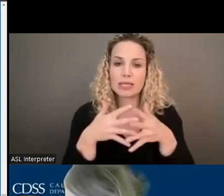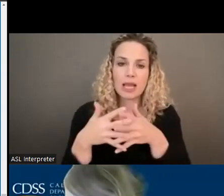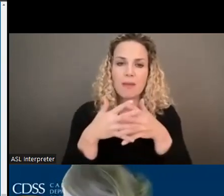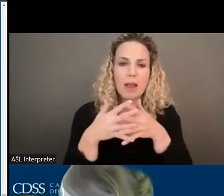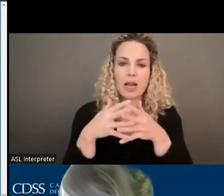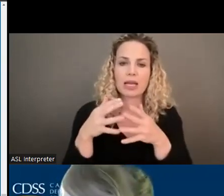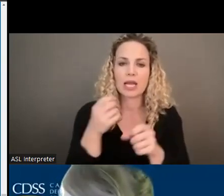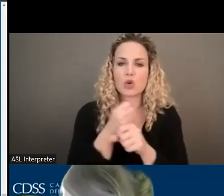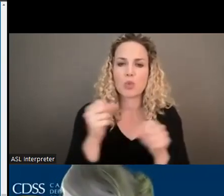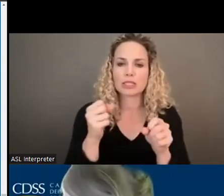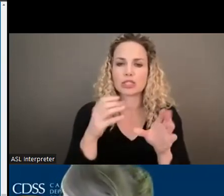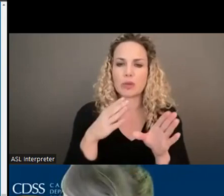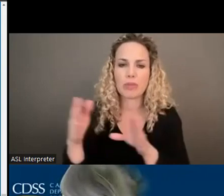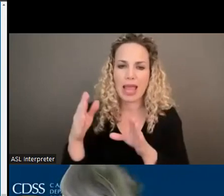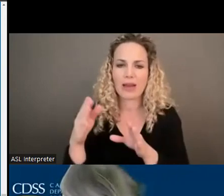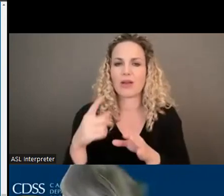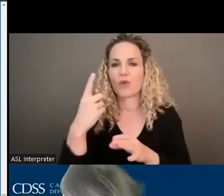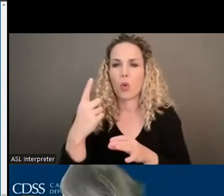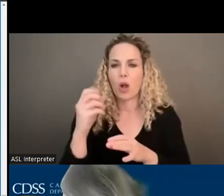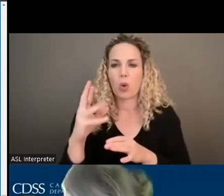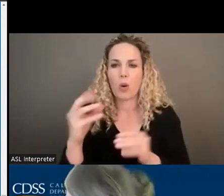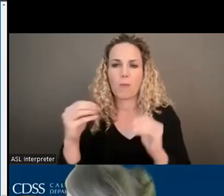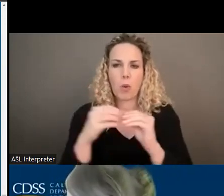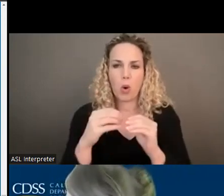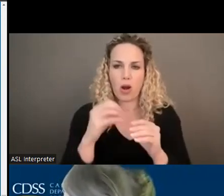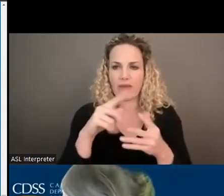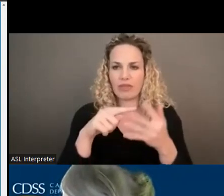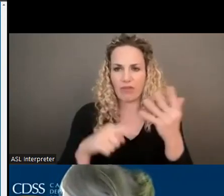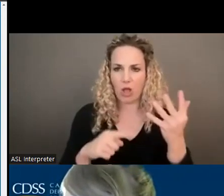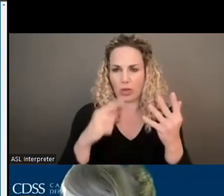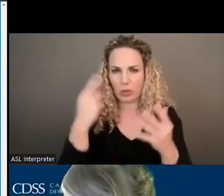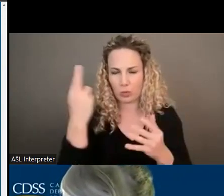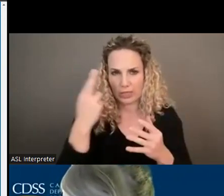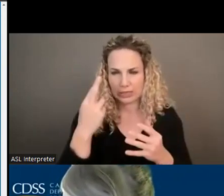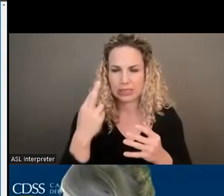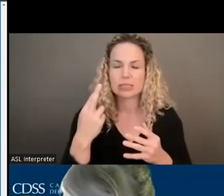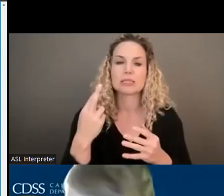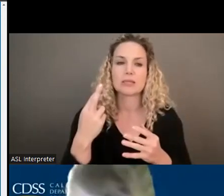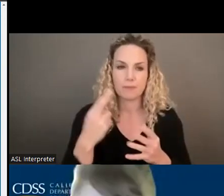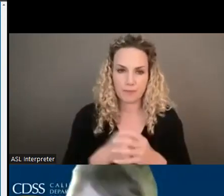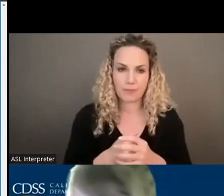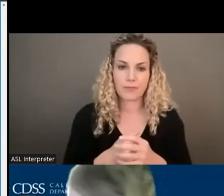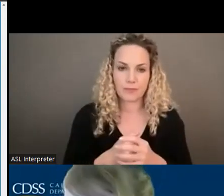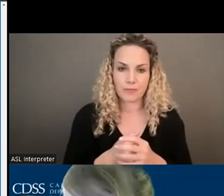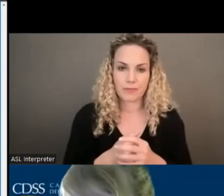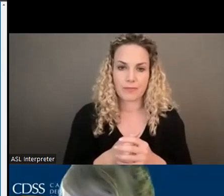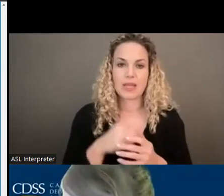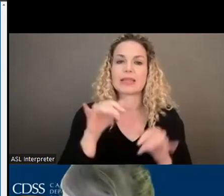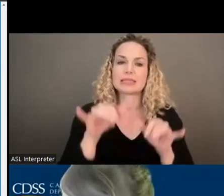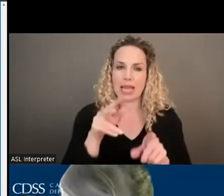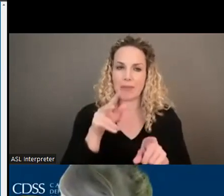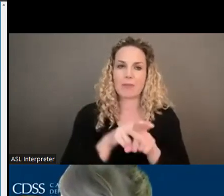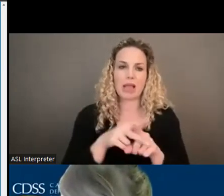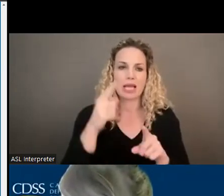funding for one or more of the following purposes. And the same applies for employee